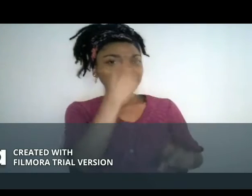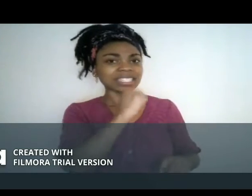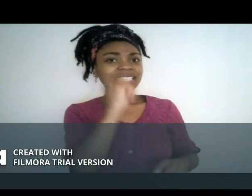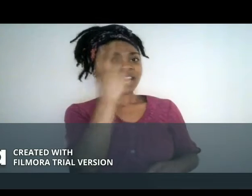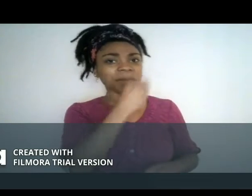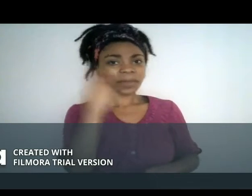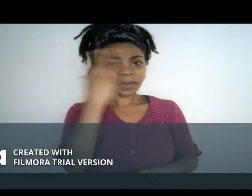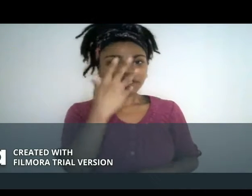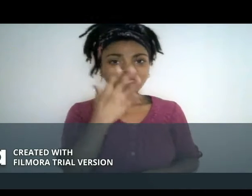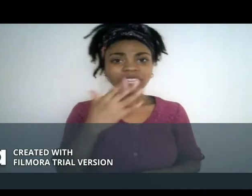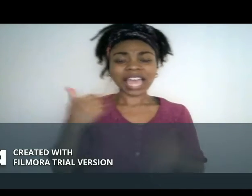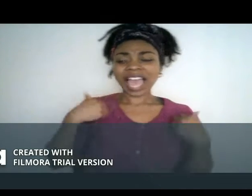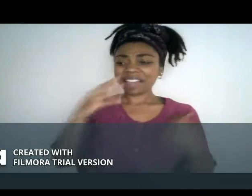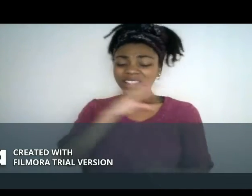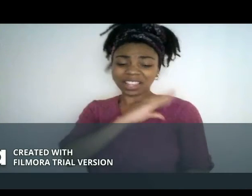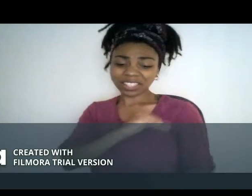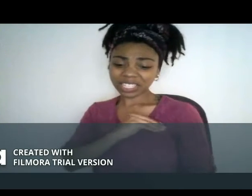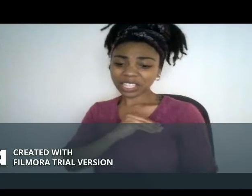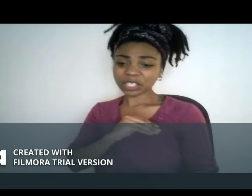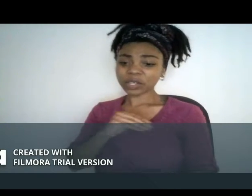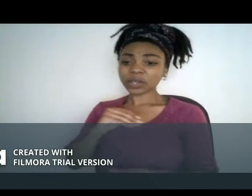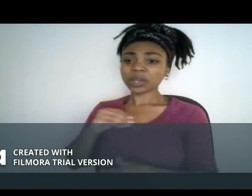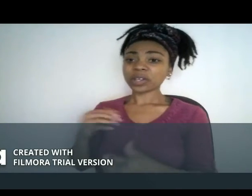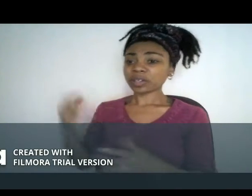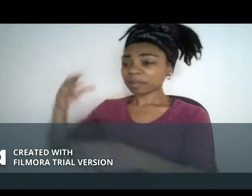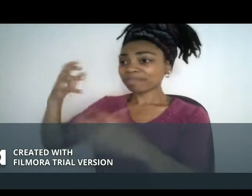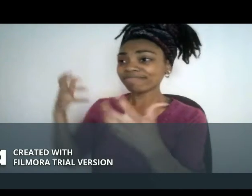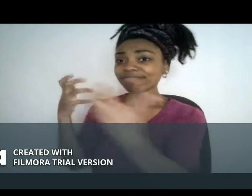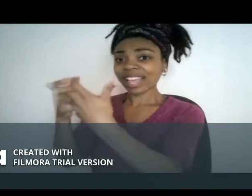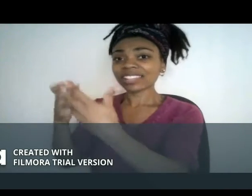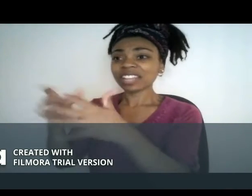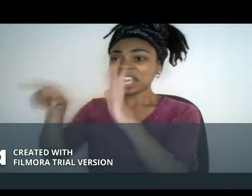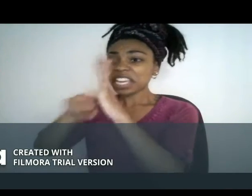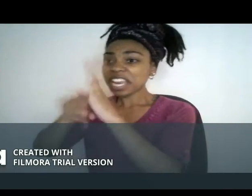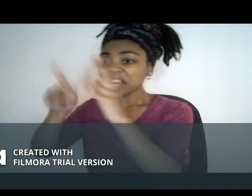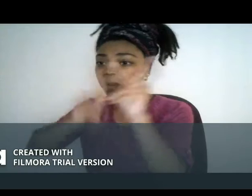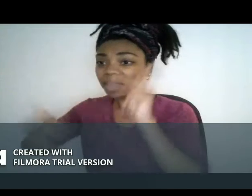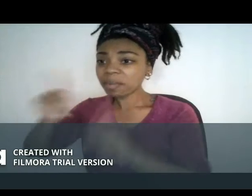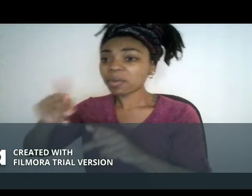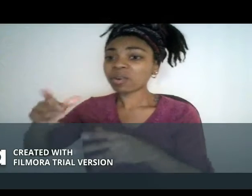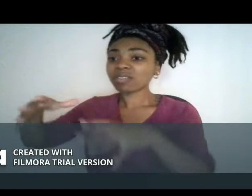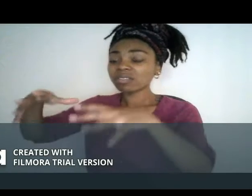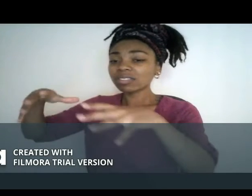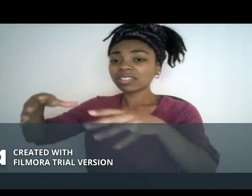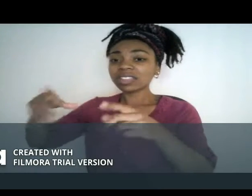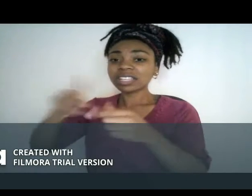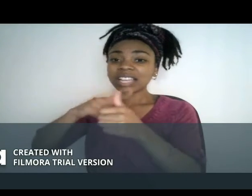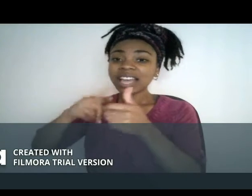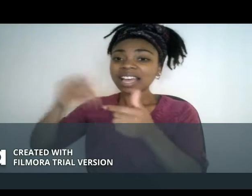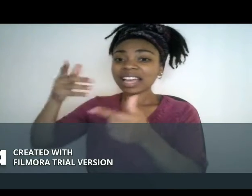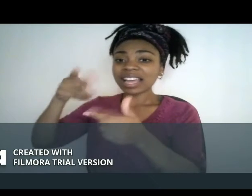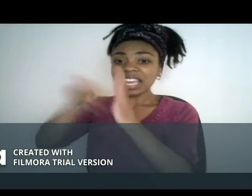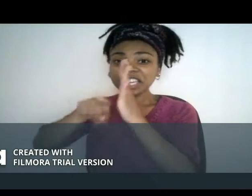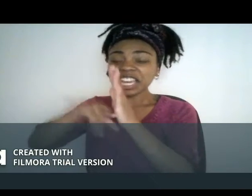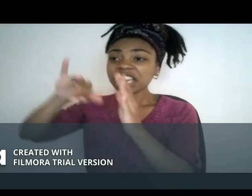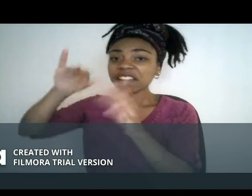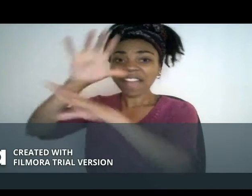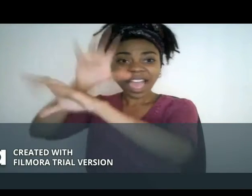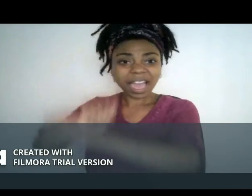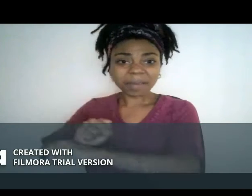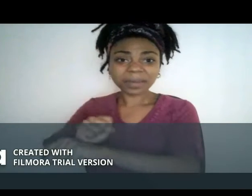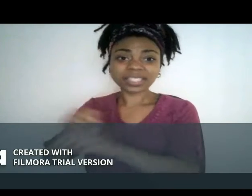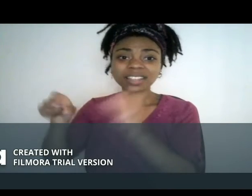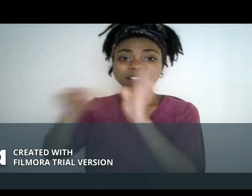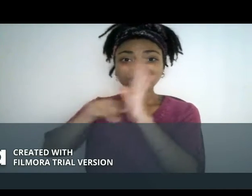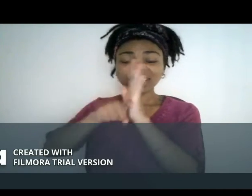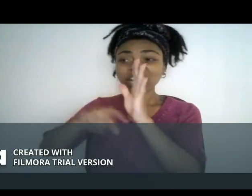self-esteem causes you to be in negative relationships, take negative jobs, be around negative people, do negative things, have